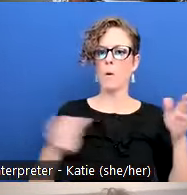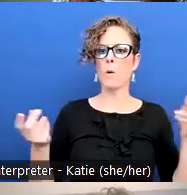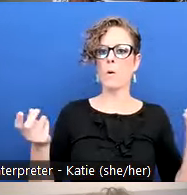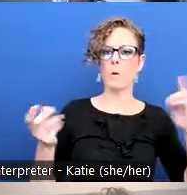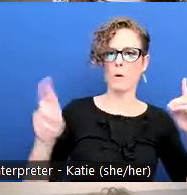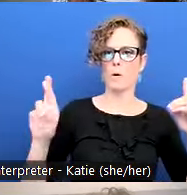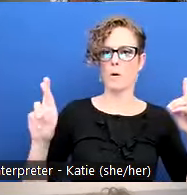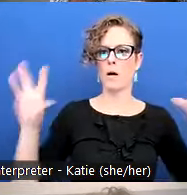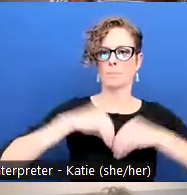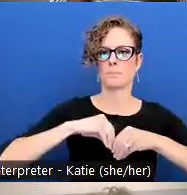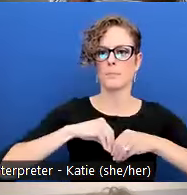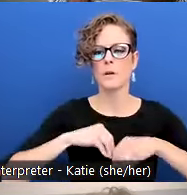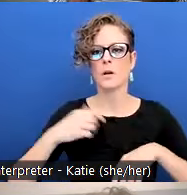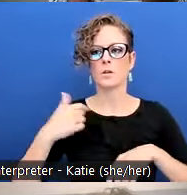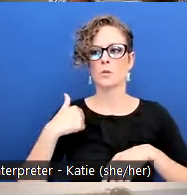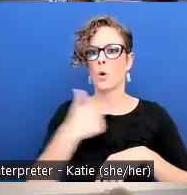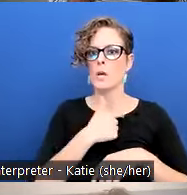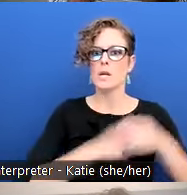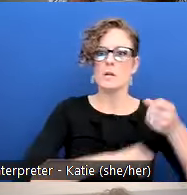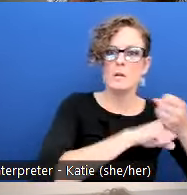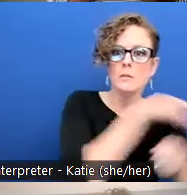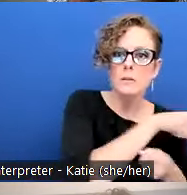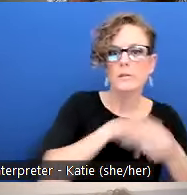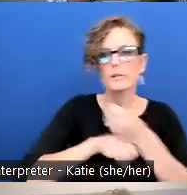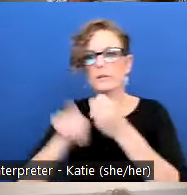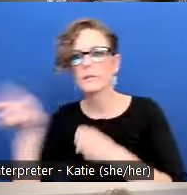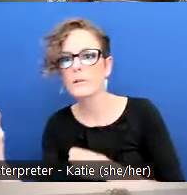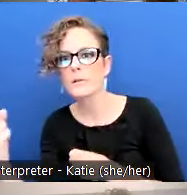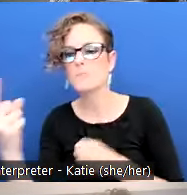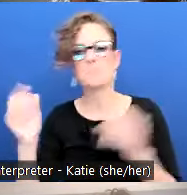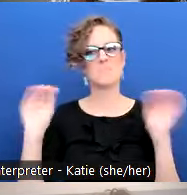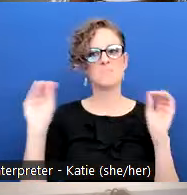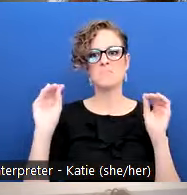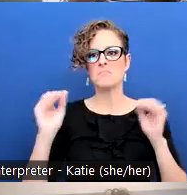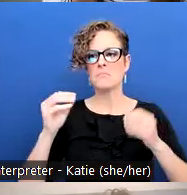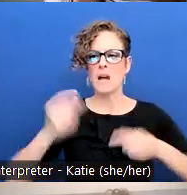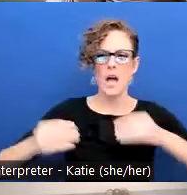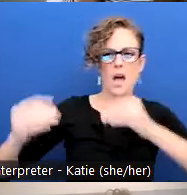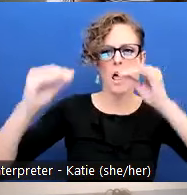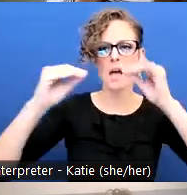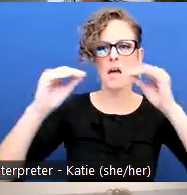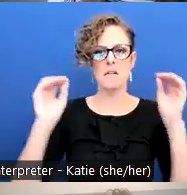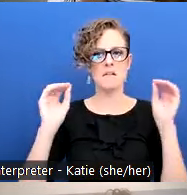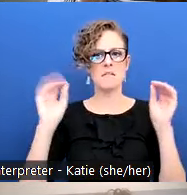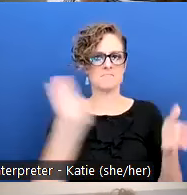that controversy and delay tactics in trying to get our priorities through.